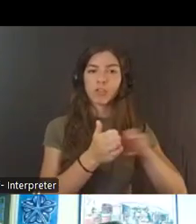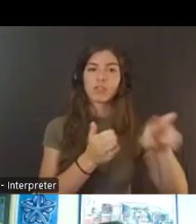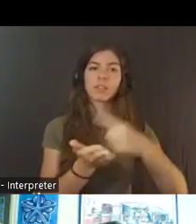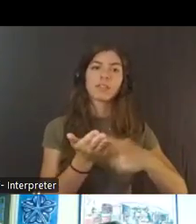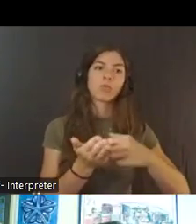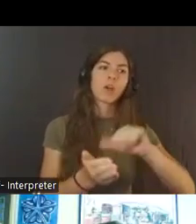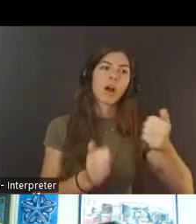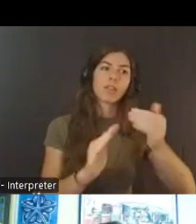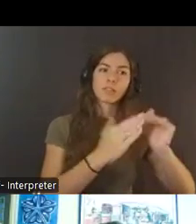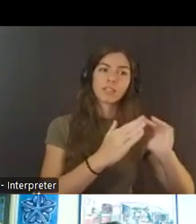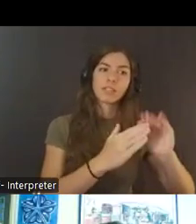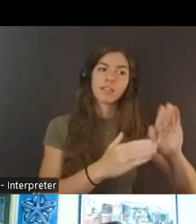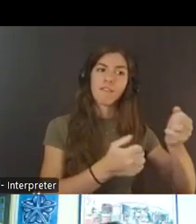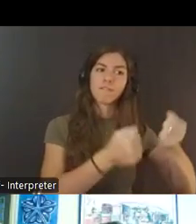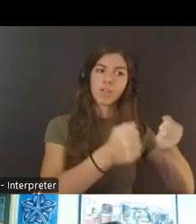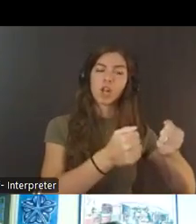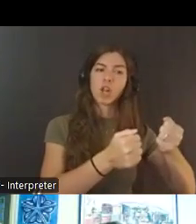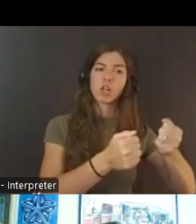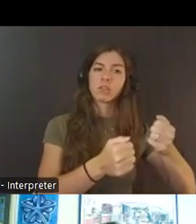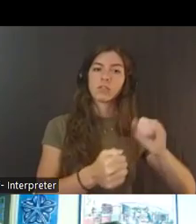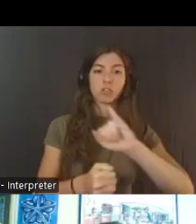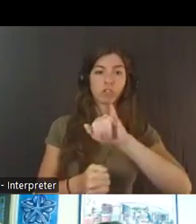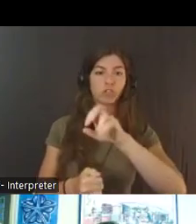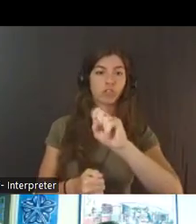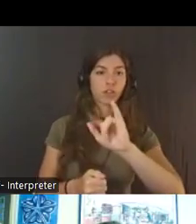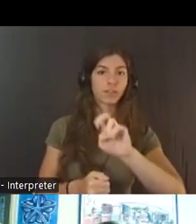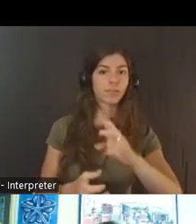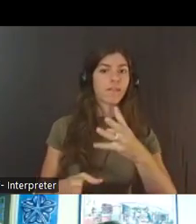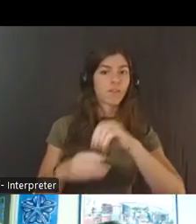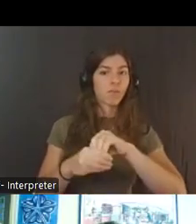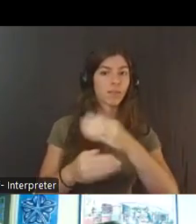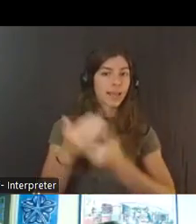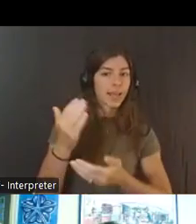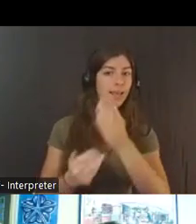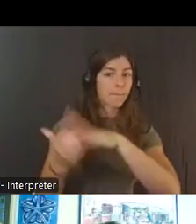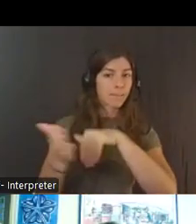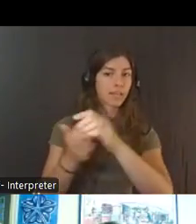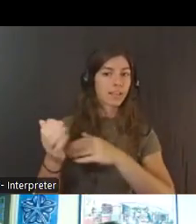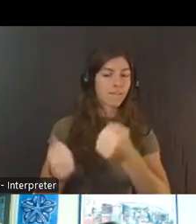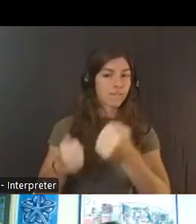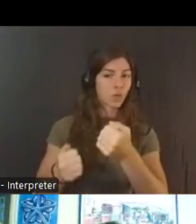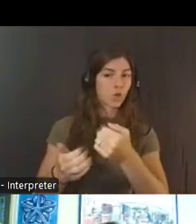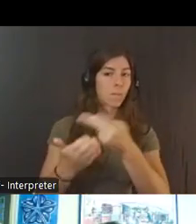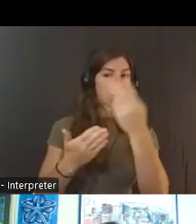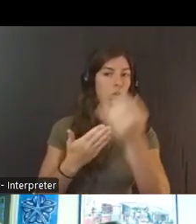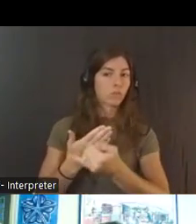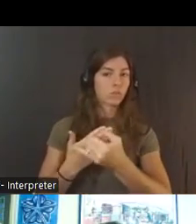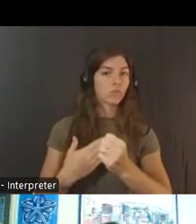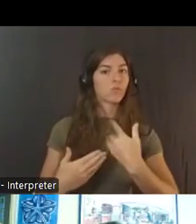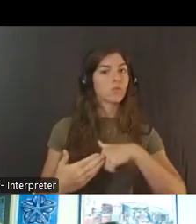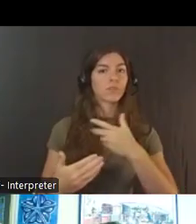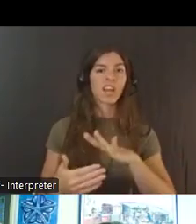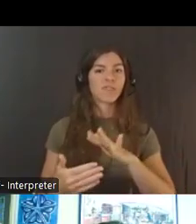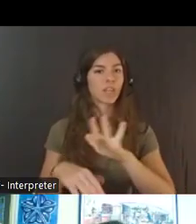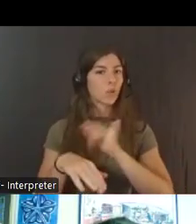cities. Justin has actually been involved in a hand painting vehicle project. So we're kind of in